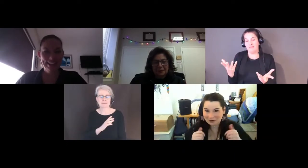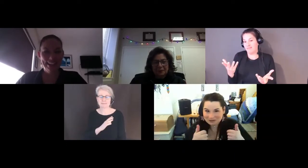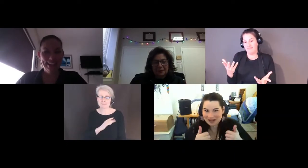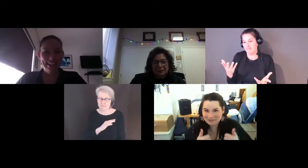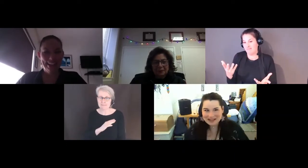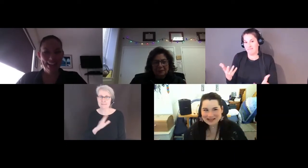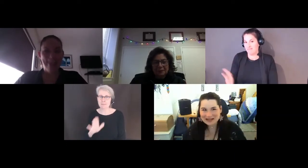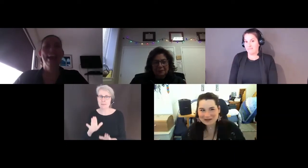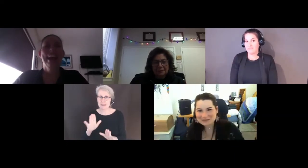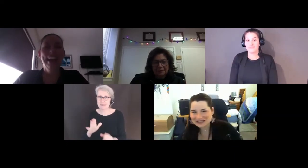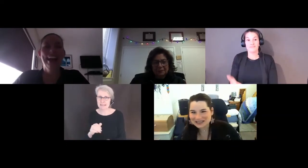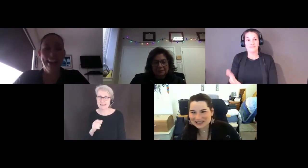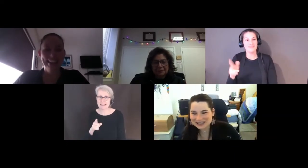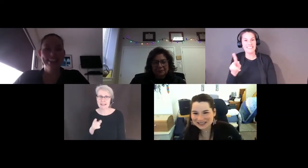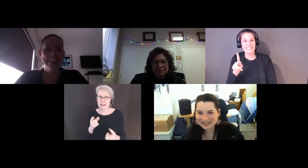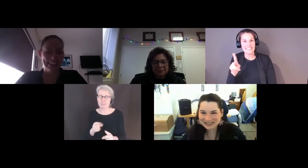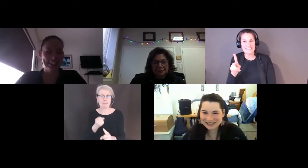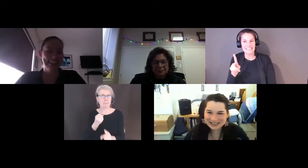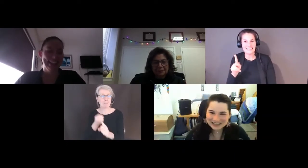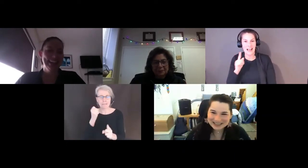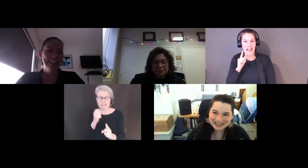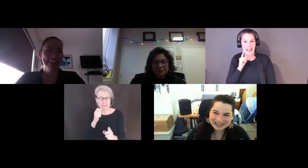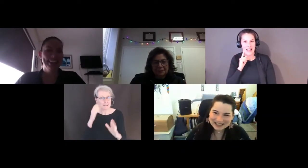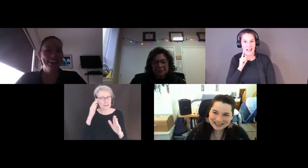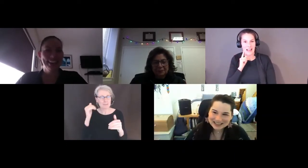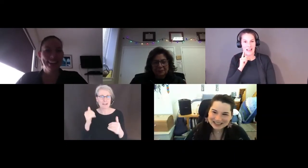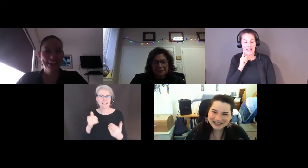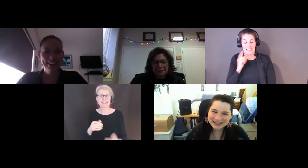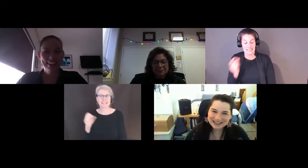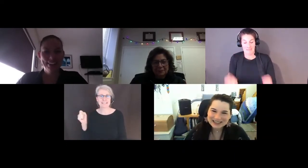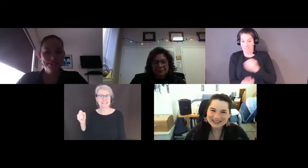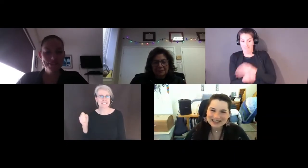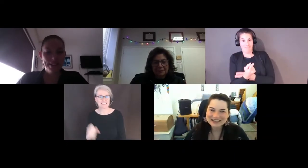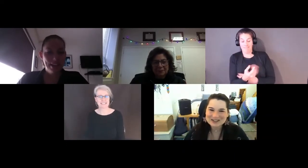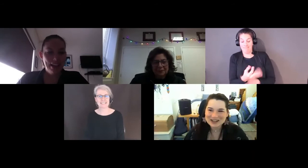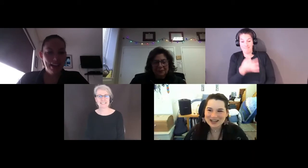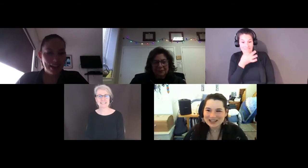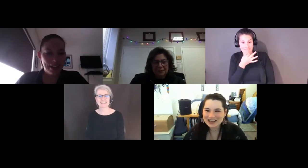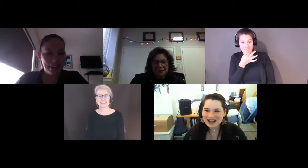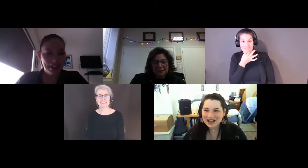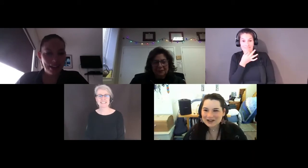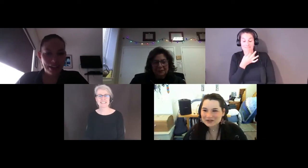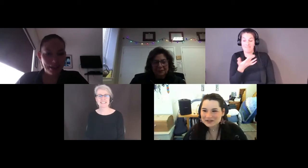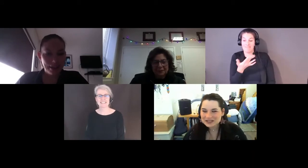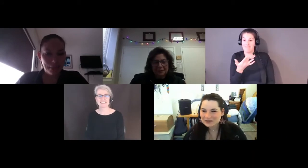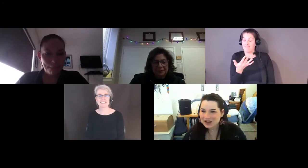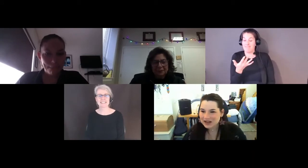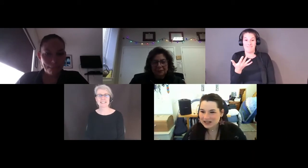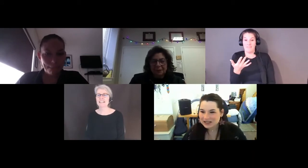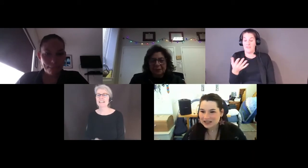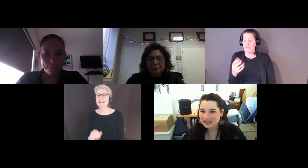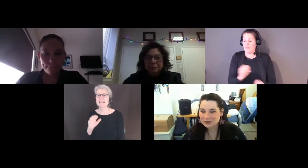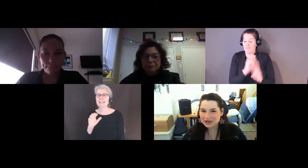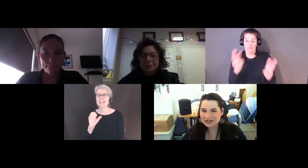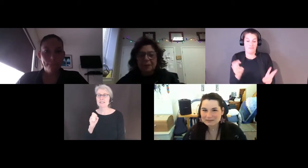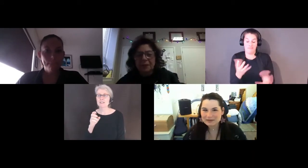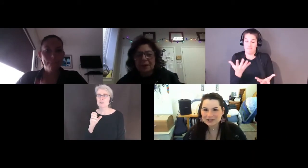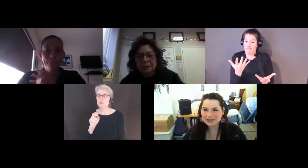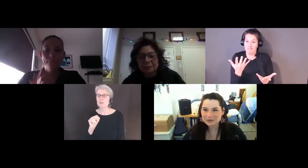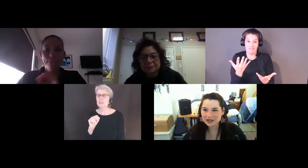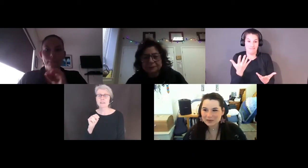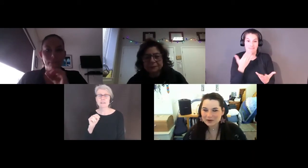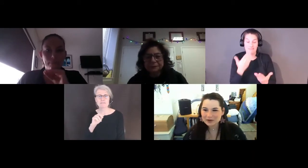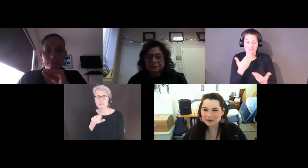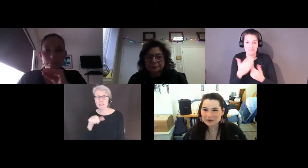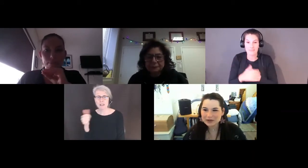but happy that it happened. Exactly. That's great. I don't know, Susan, if you had anything that you wanted to mention